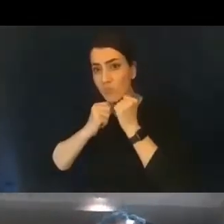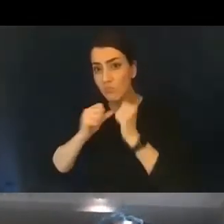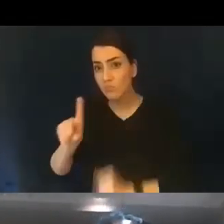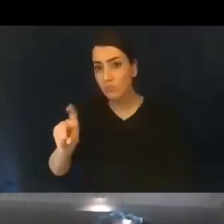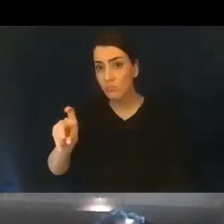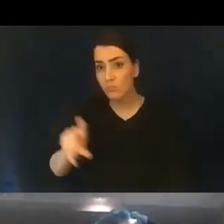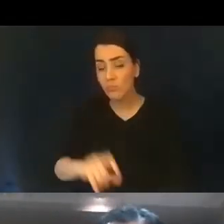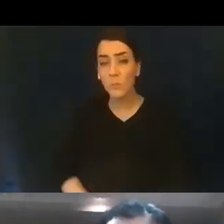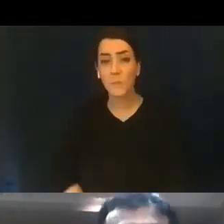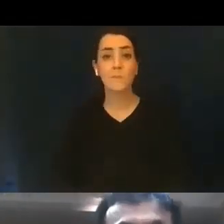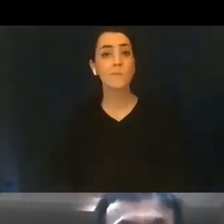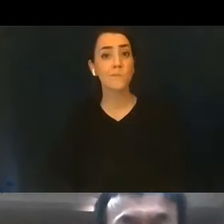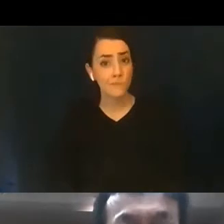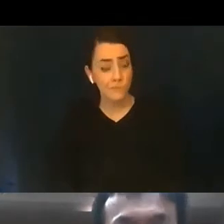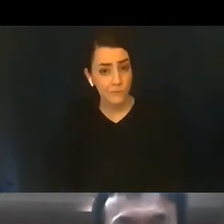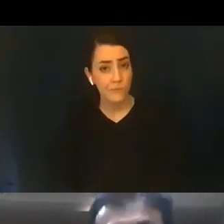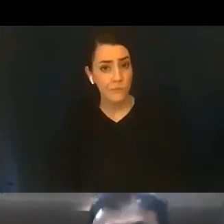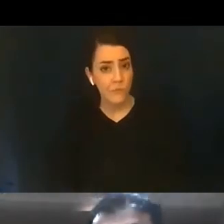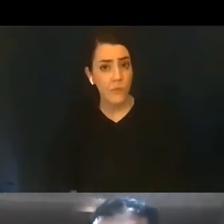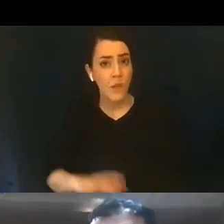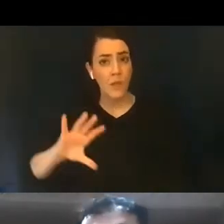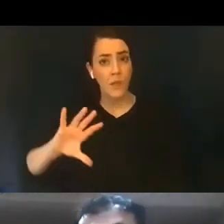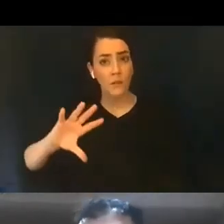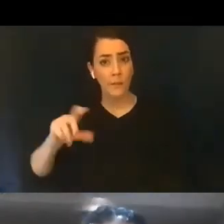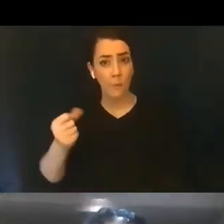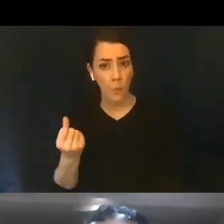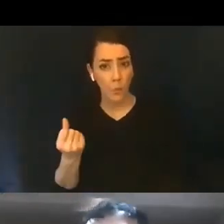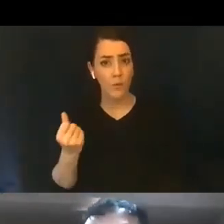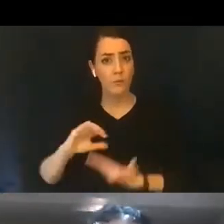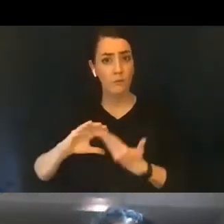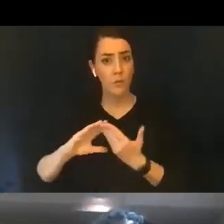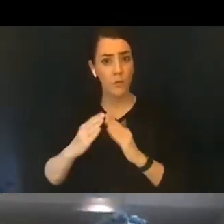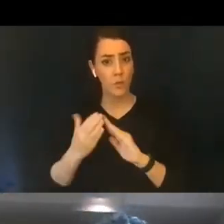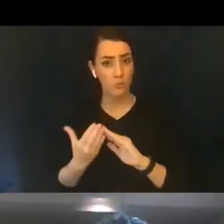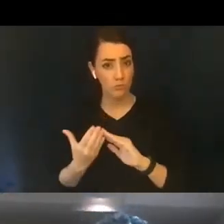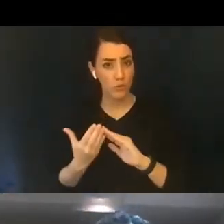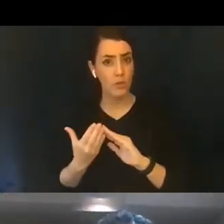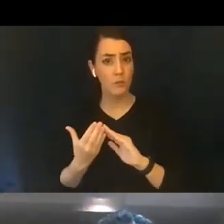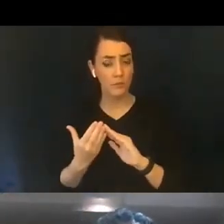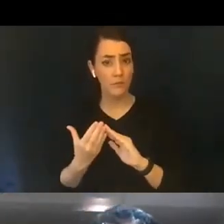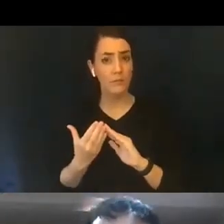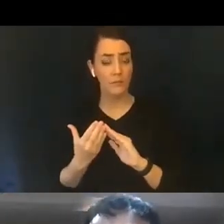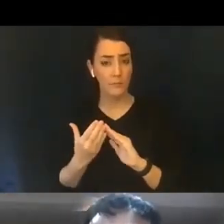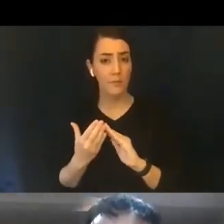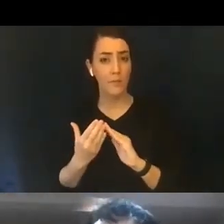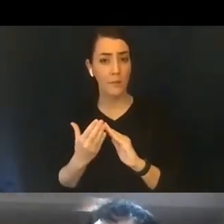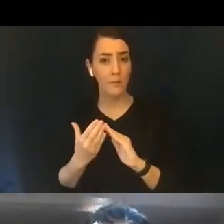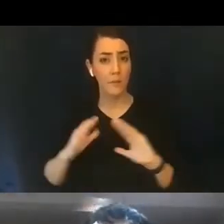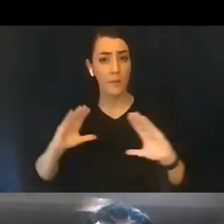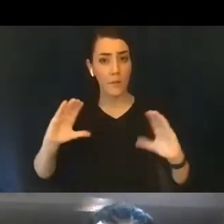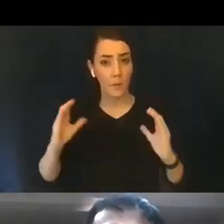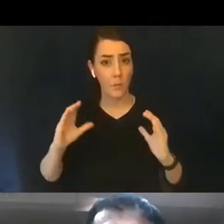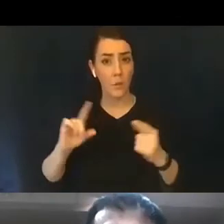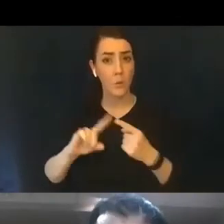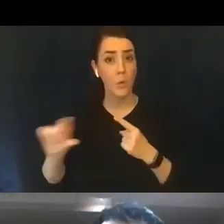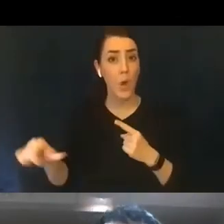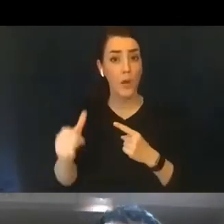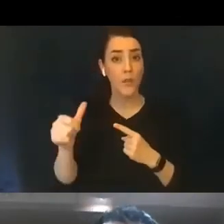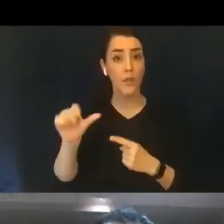The Cambodian community, in comparison to the other Southeast